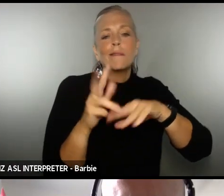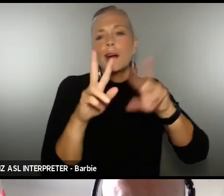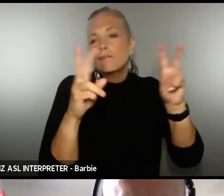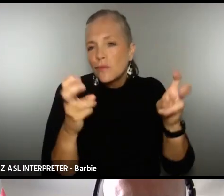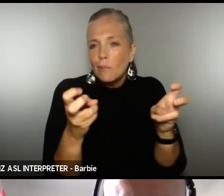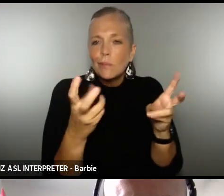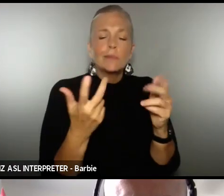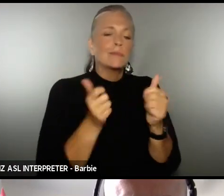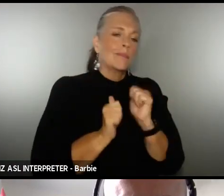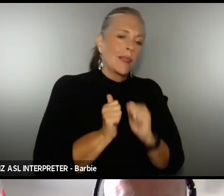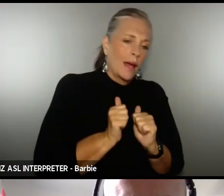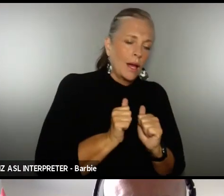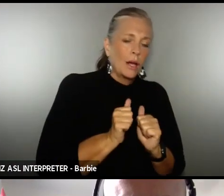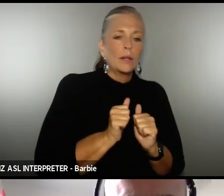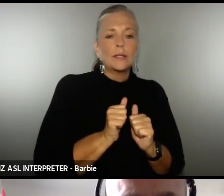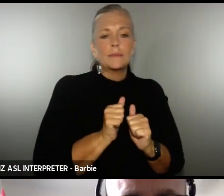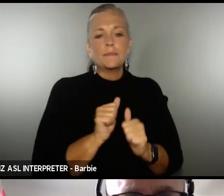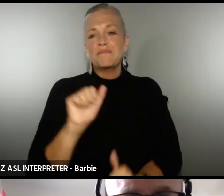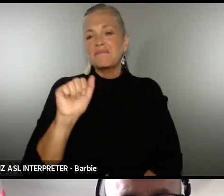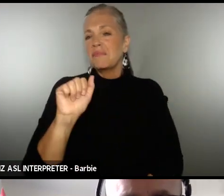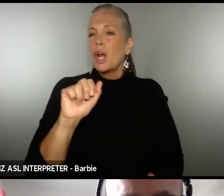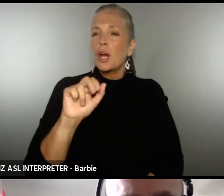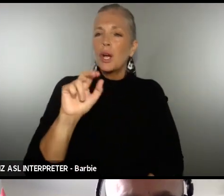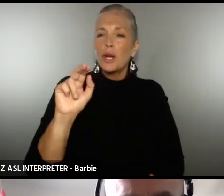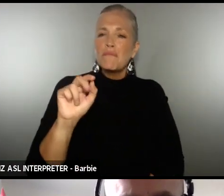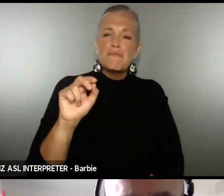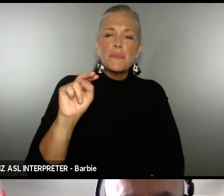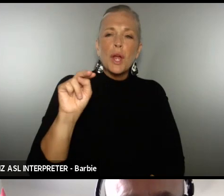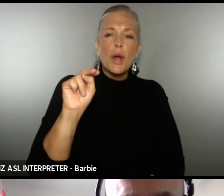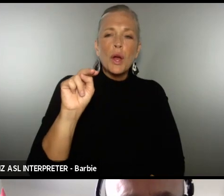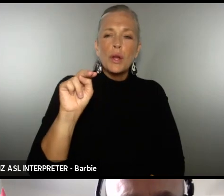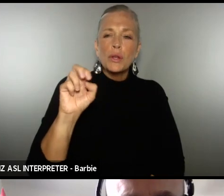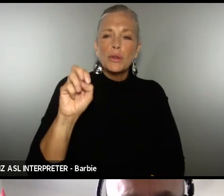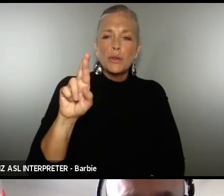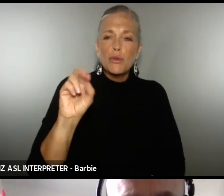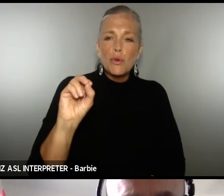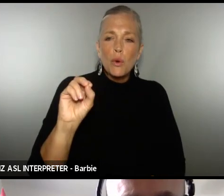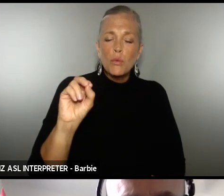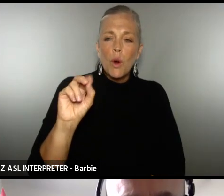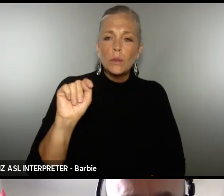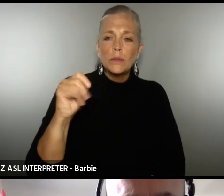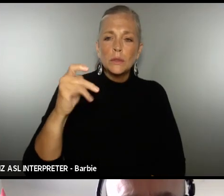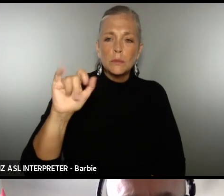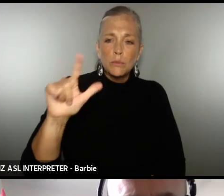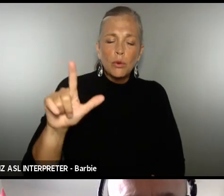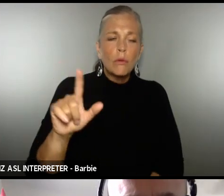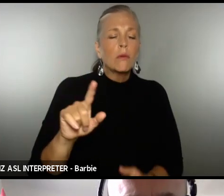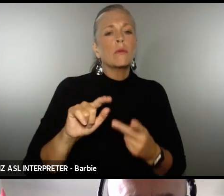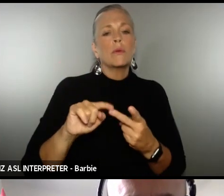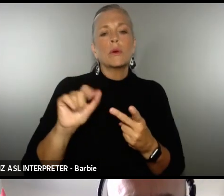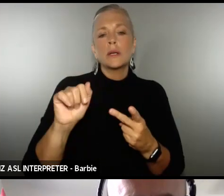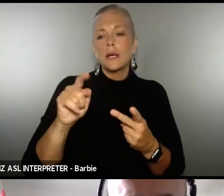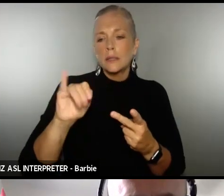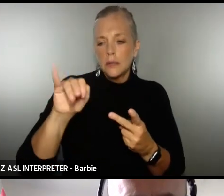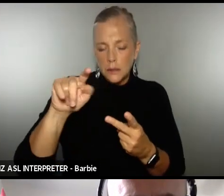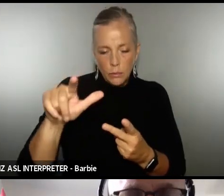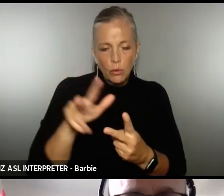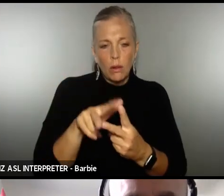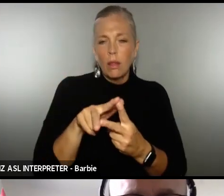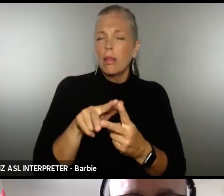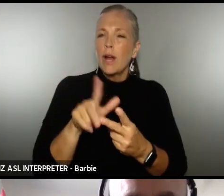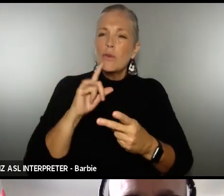neurotypical, neuroatypical. But the thing that has to be important is the filling, which has to work together with the crust to make the pie a